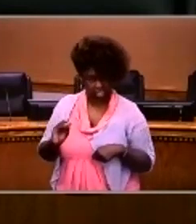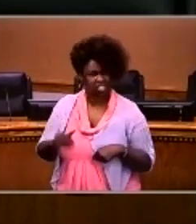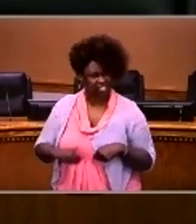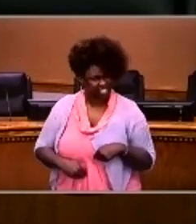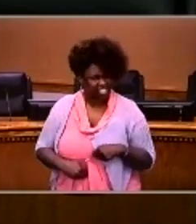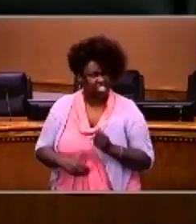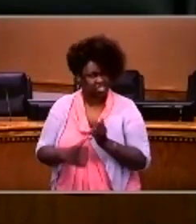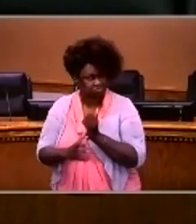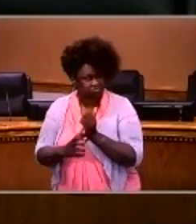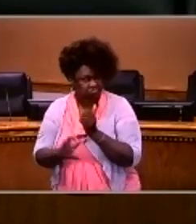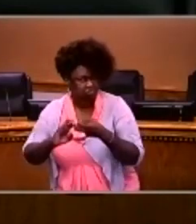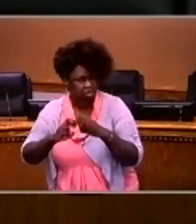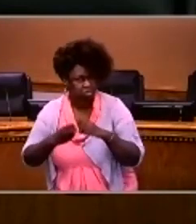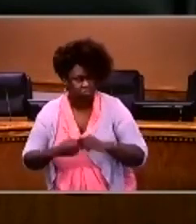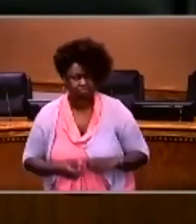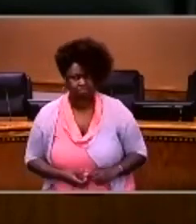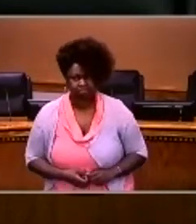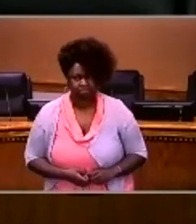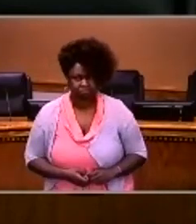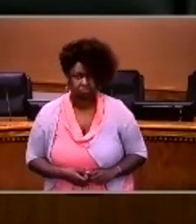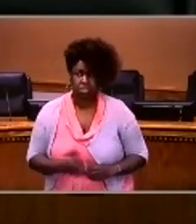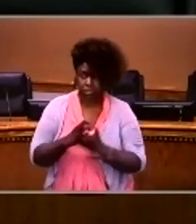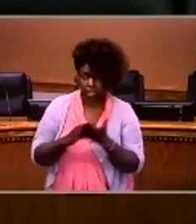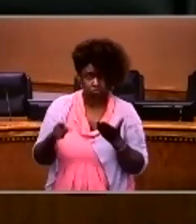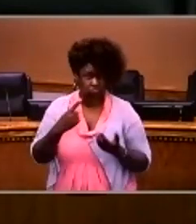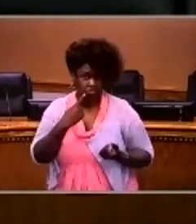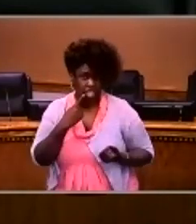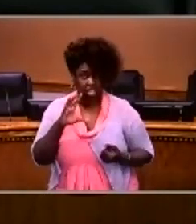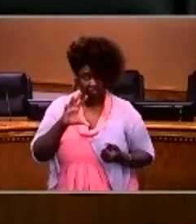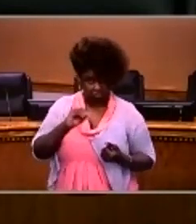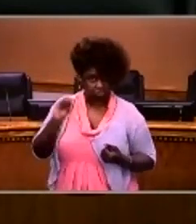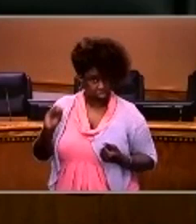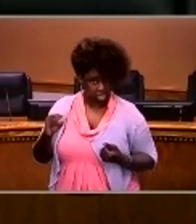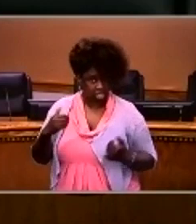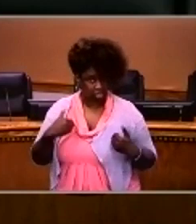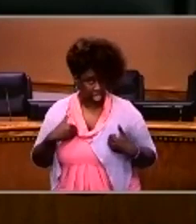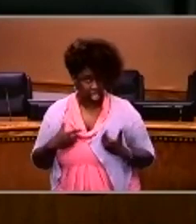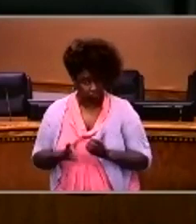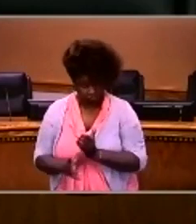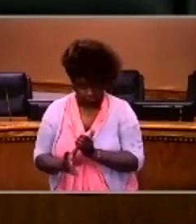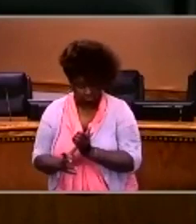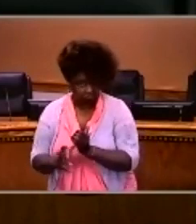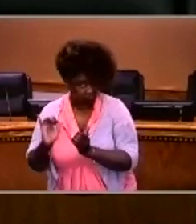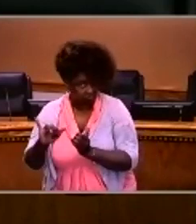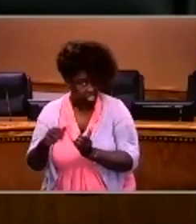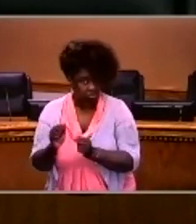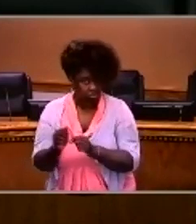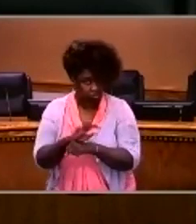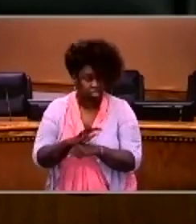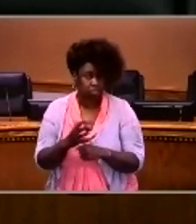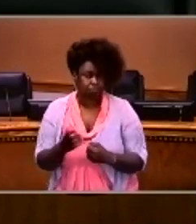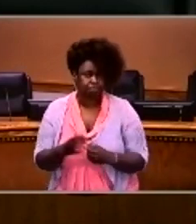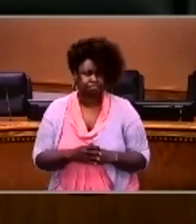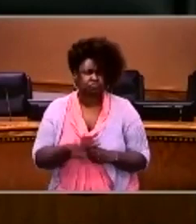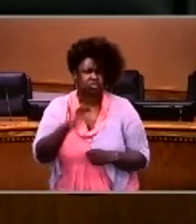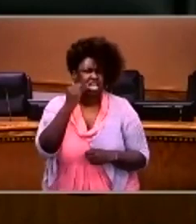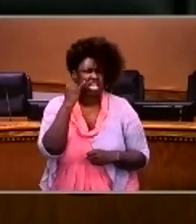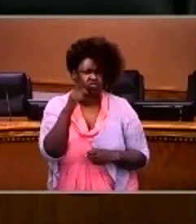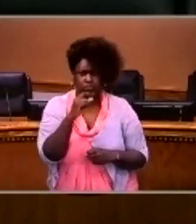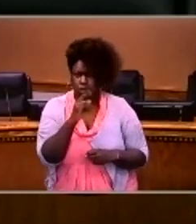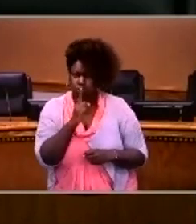of cases. So this continues to evolve. And if you have suspicions or think you may